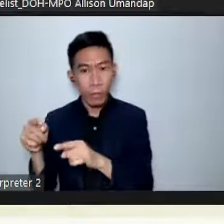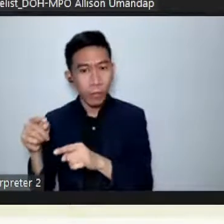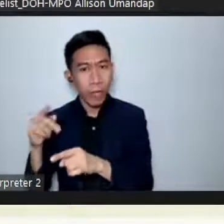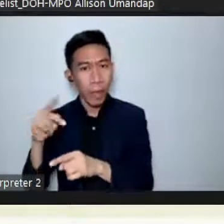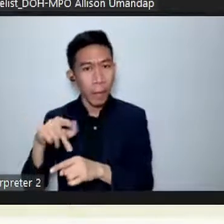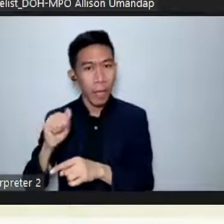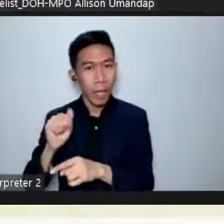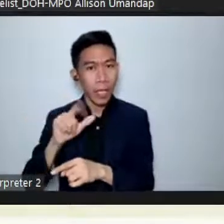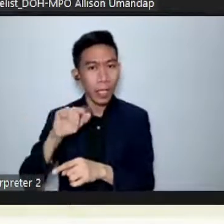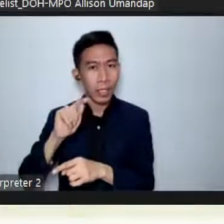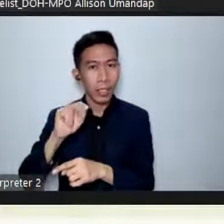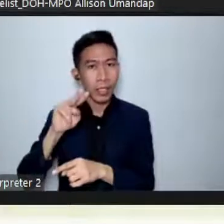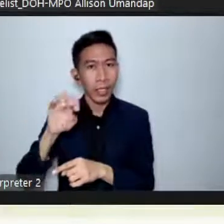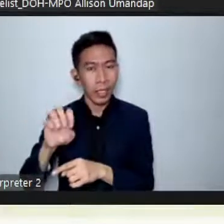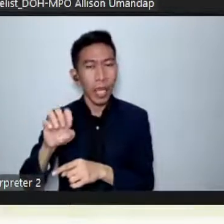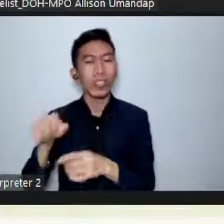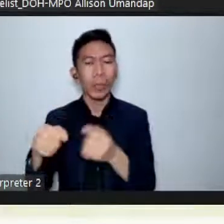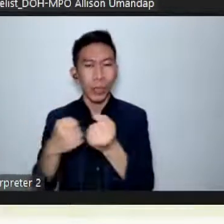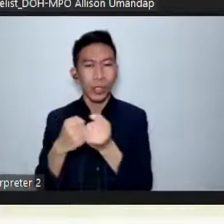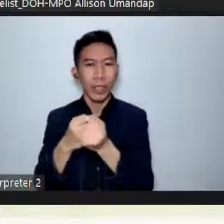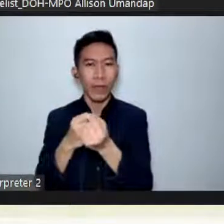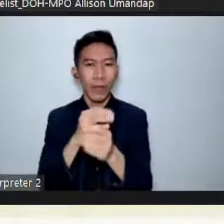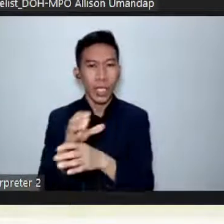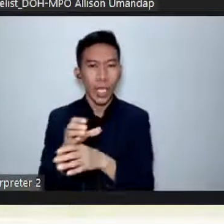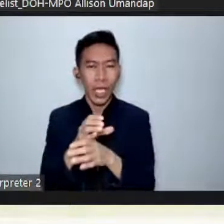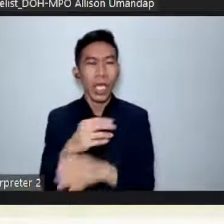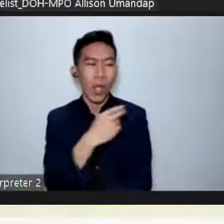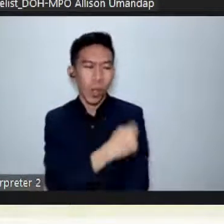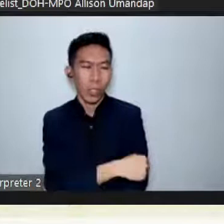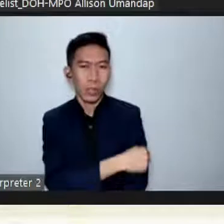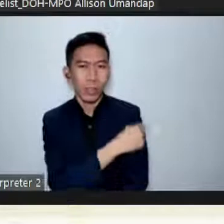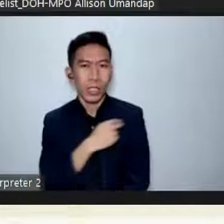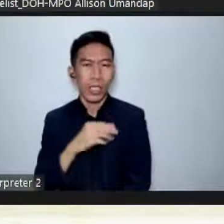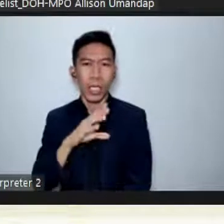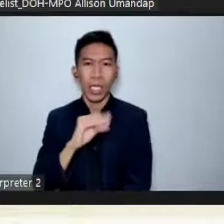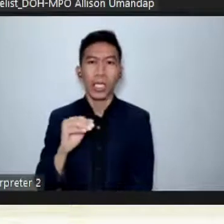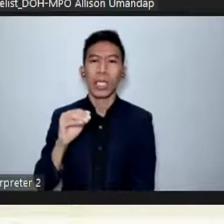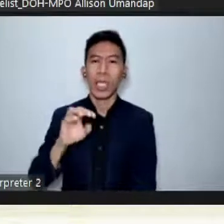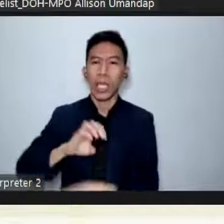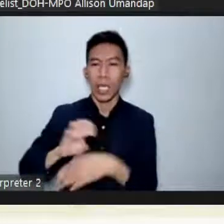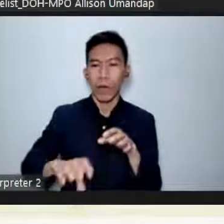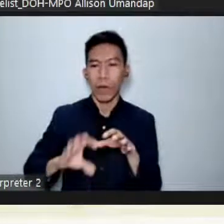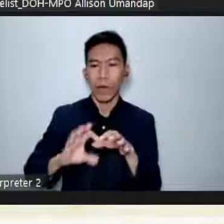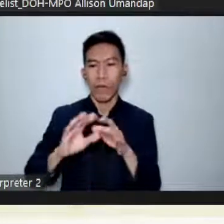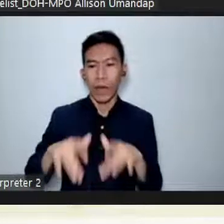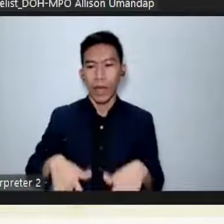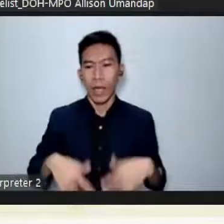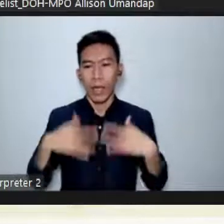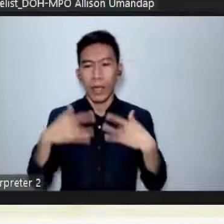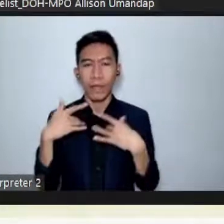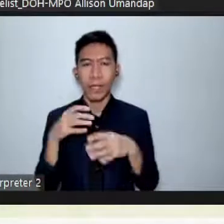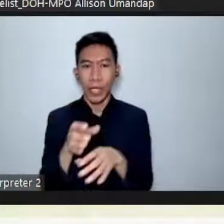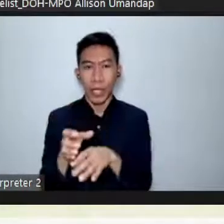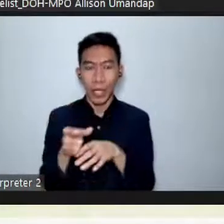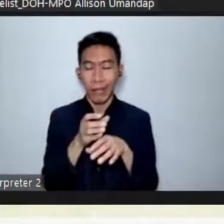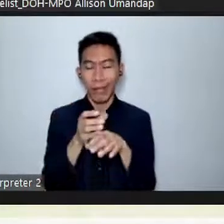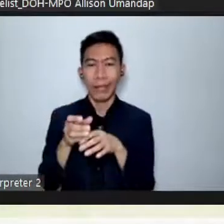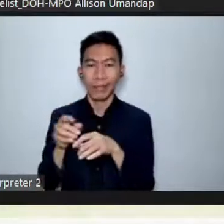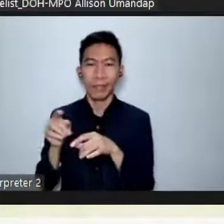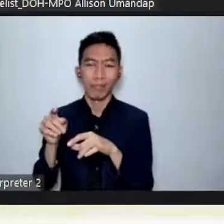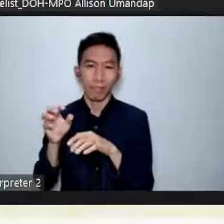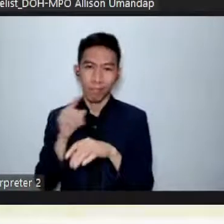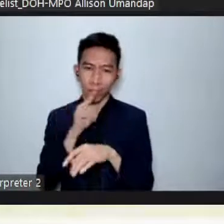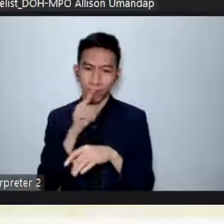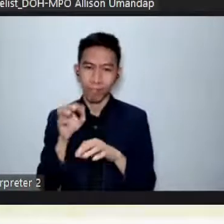know that supportive care, hospice, and end-of-life care, including survivorship care, will be